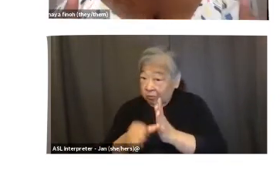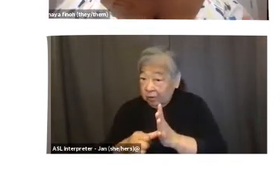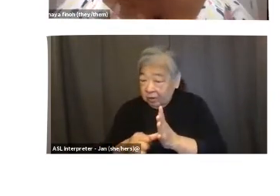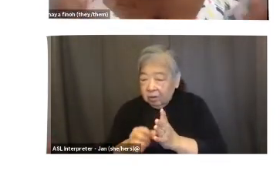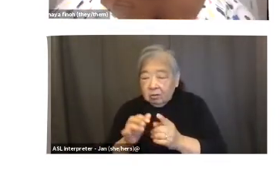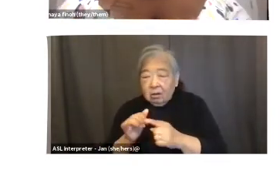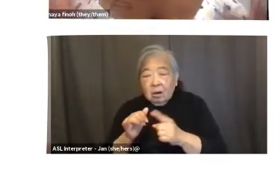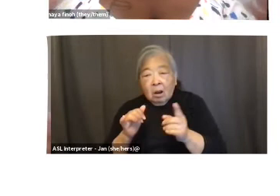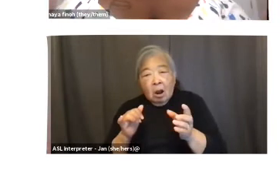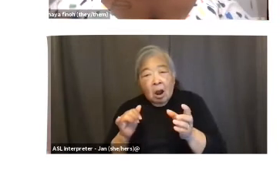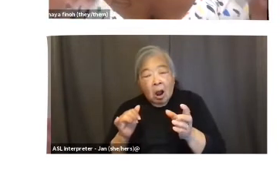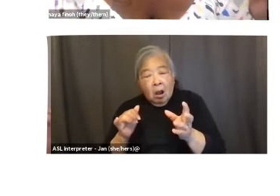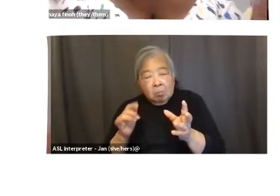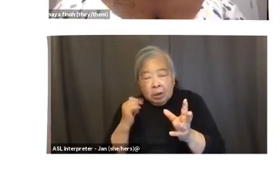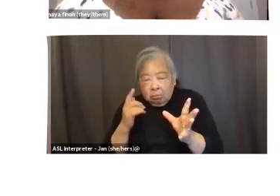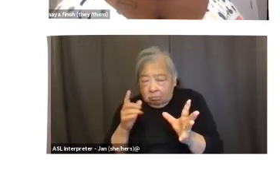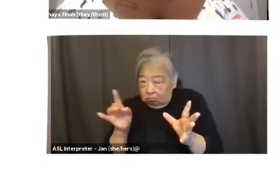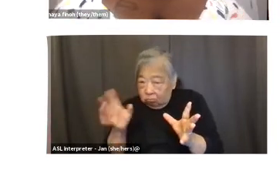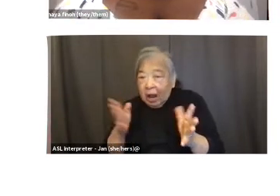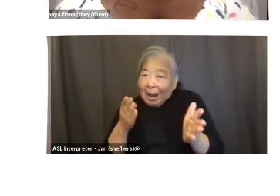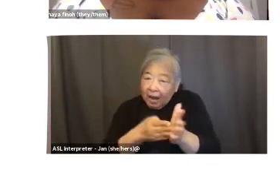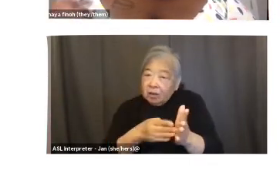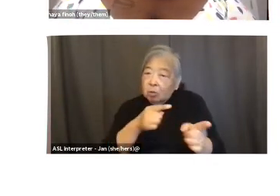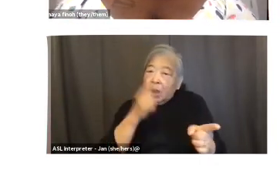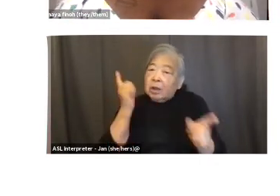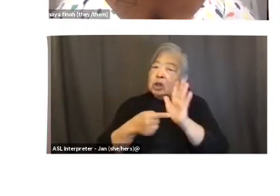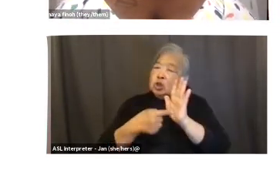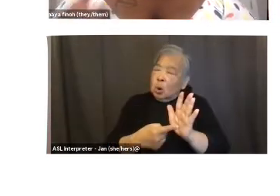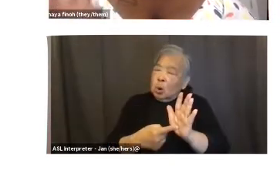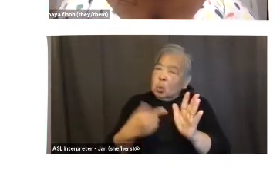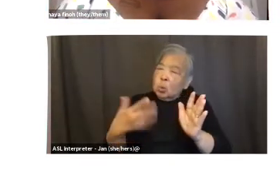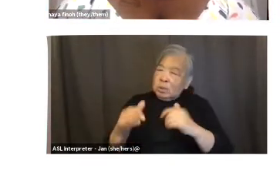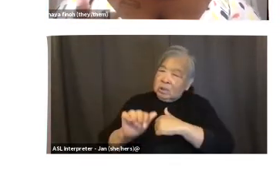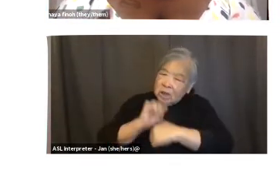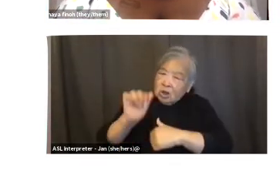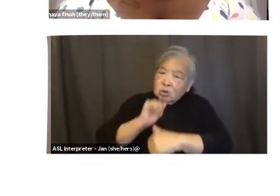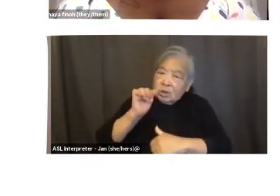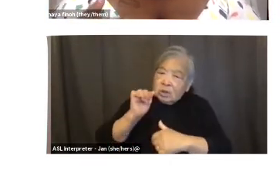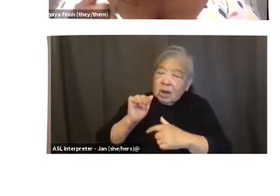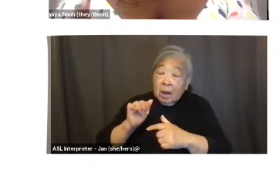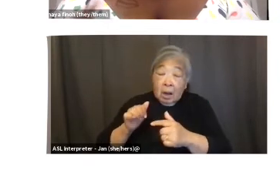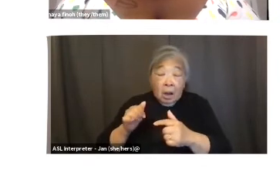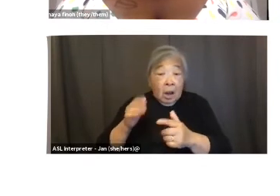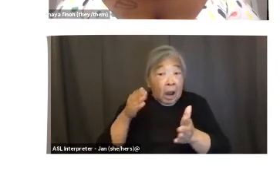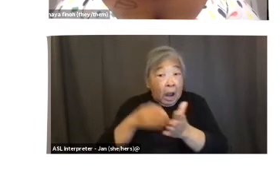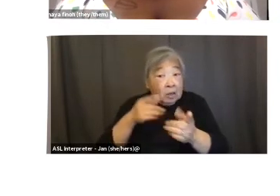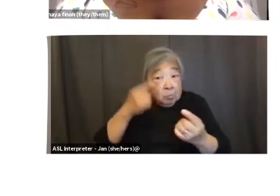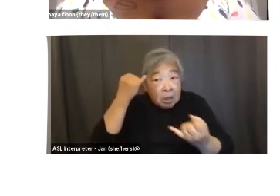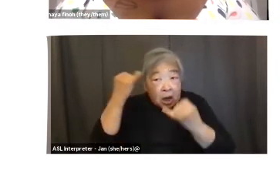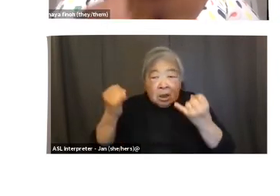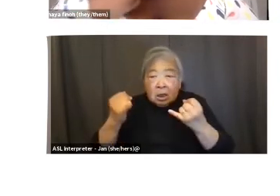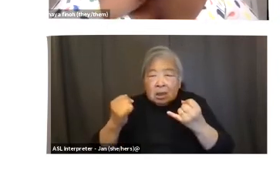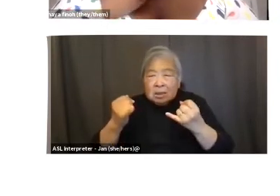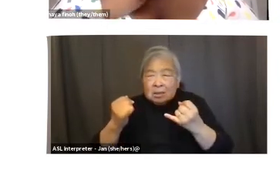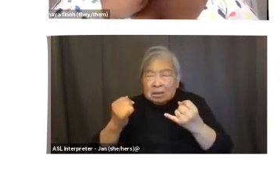that. Incredibly anti-Black. It exemplifies how dangerous and despicable anti-Black ideology